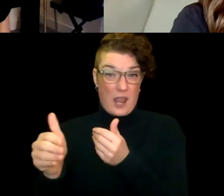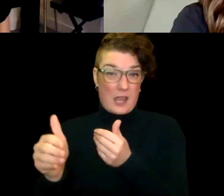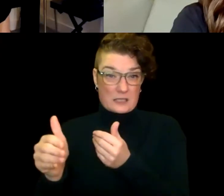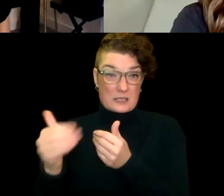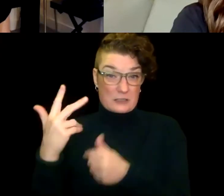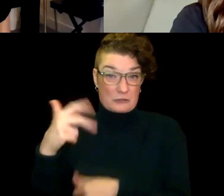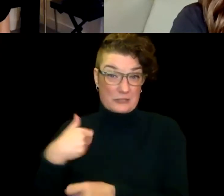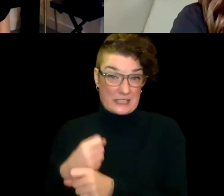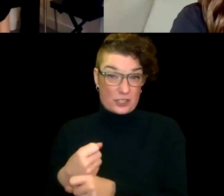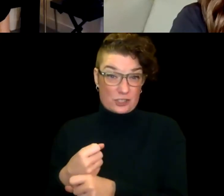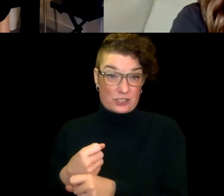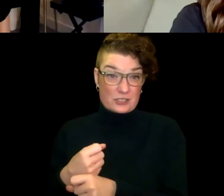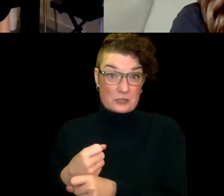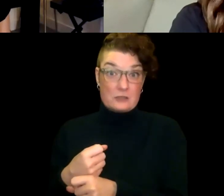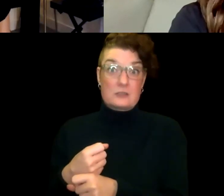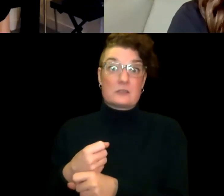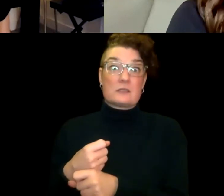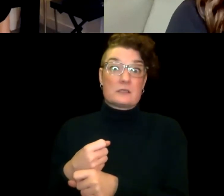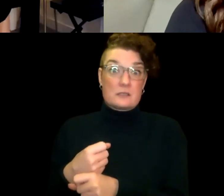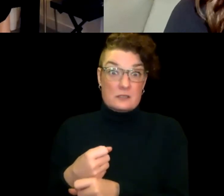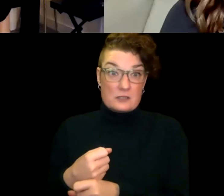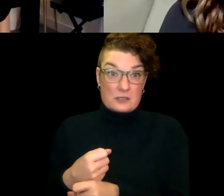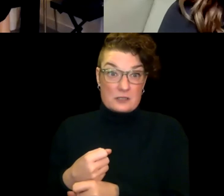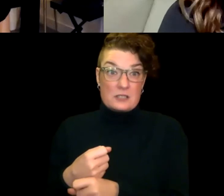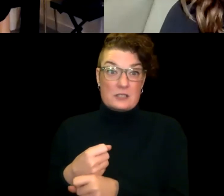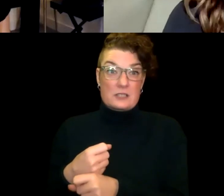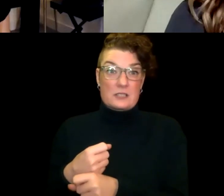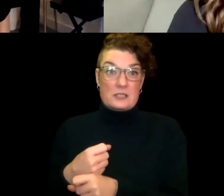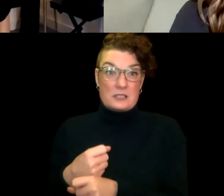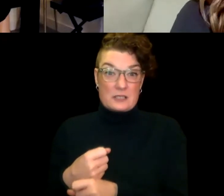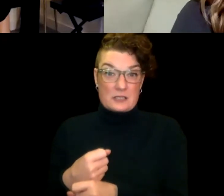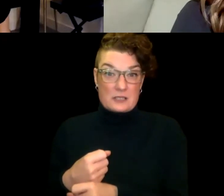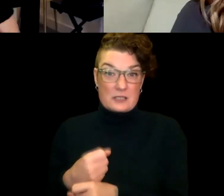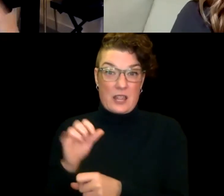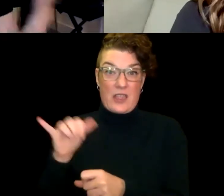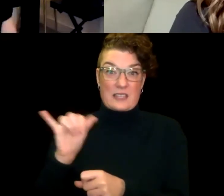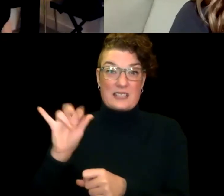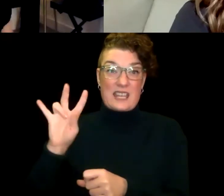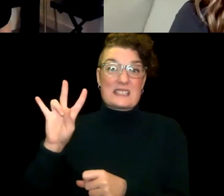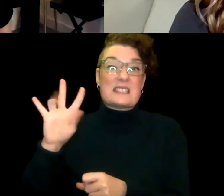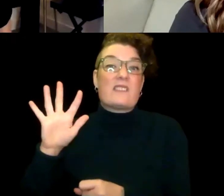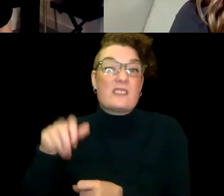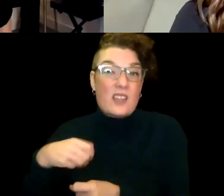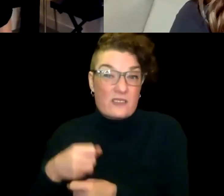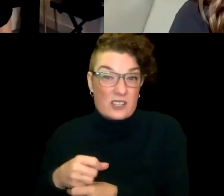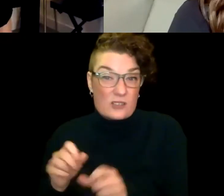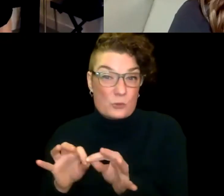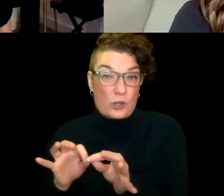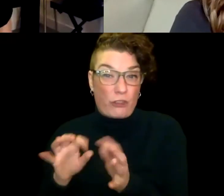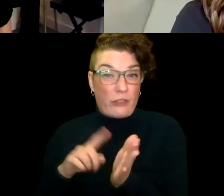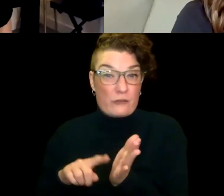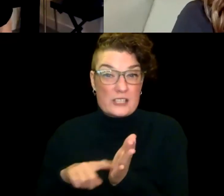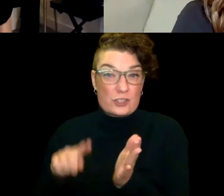3 years, which is like that would be like 75 years of ME